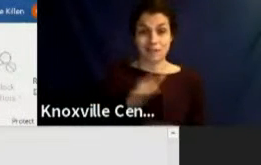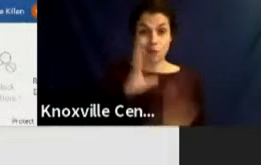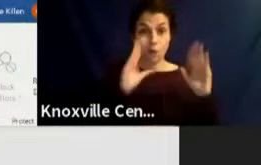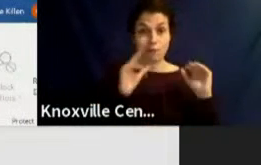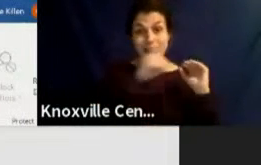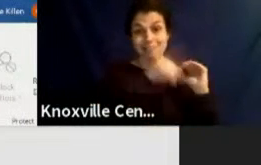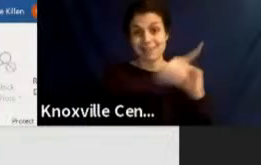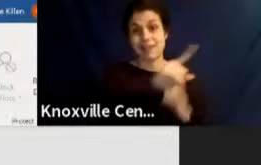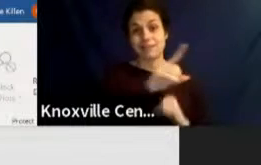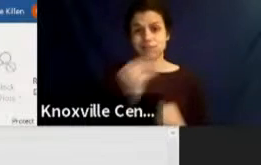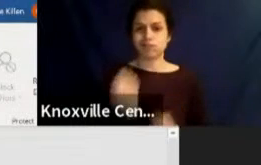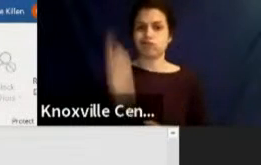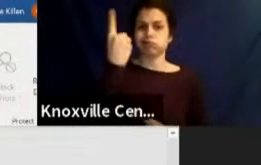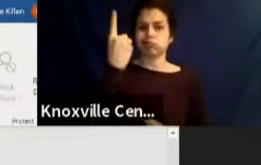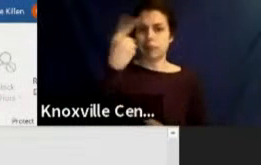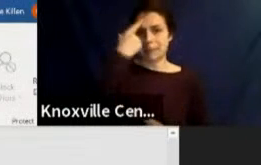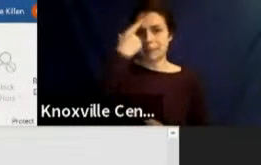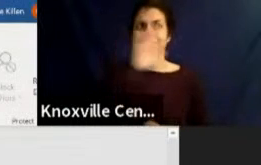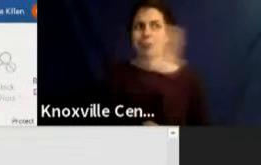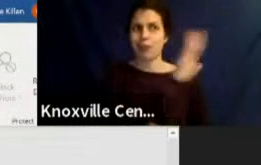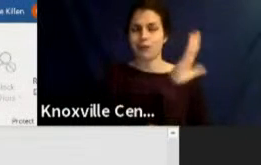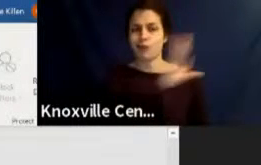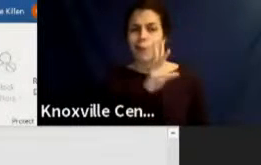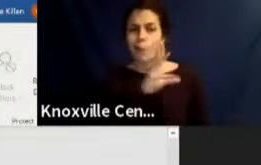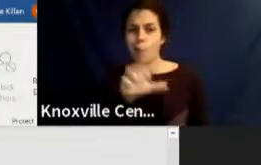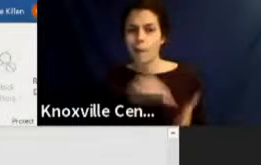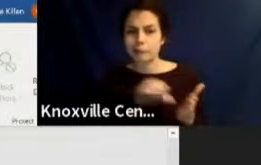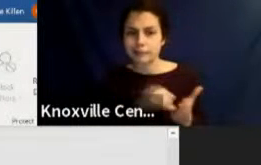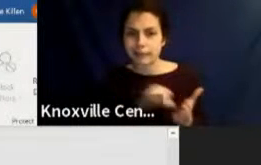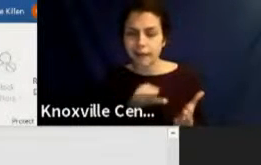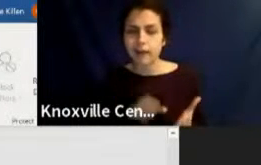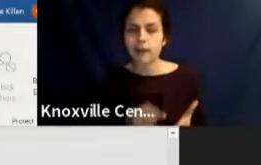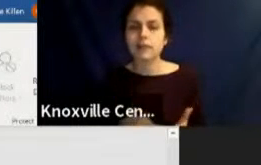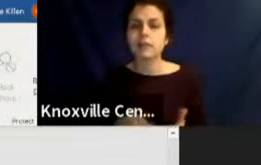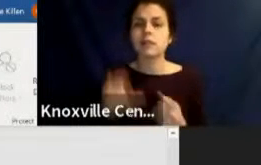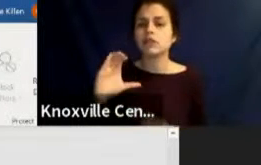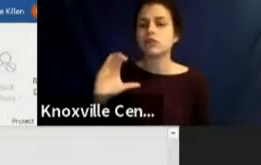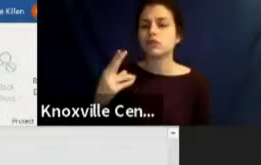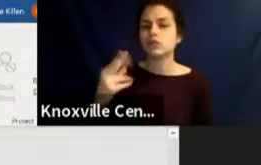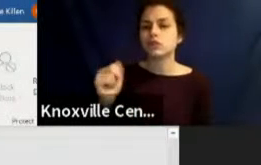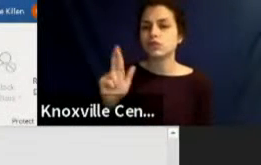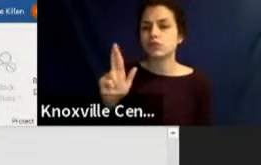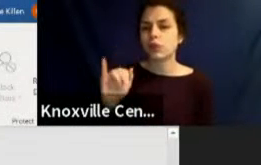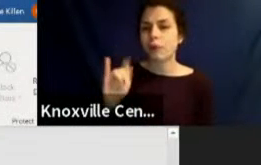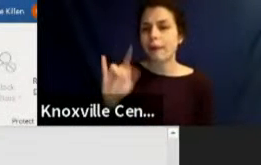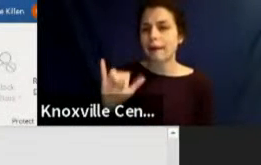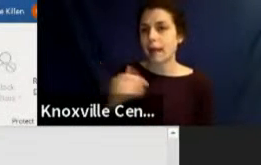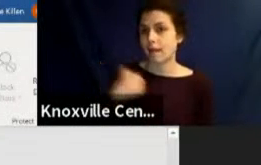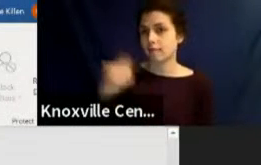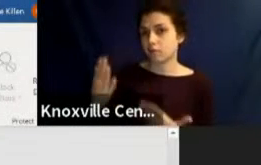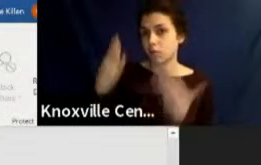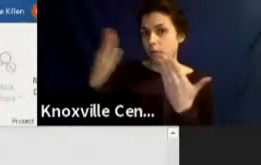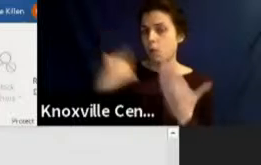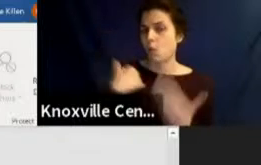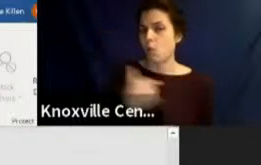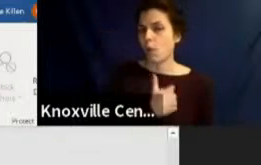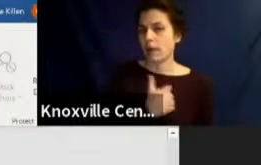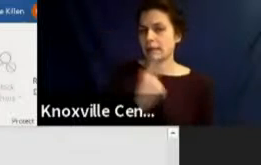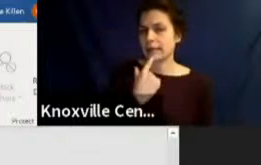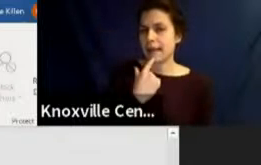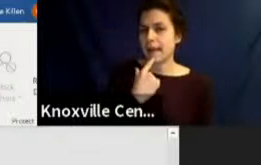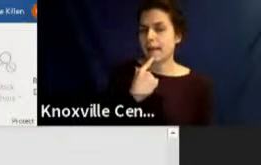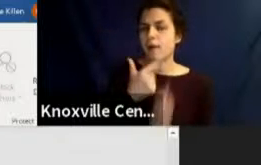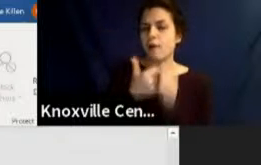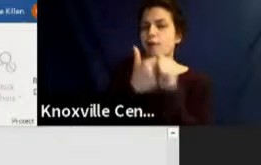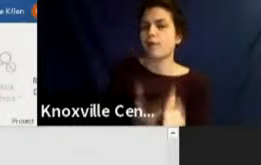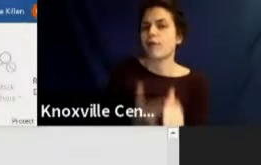their website. Okay. Dr. O'Brien, this is Charity. I was going to suggest that we put according to in the website or something like that. Yeah,